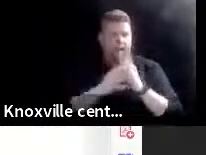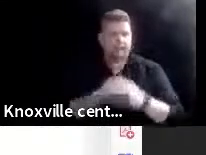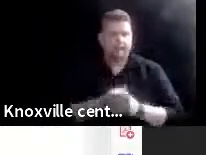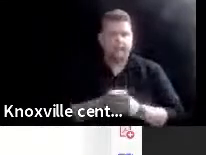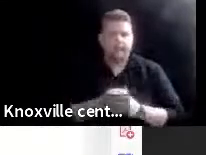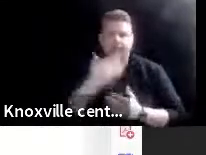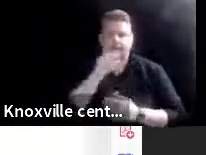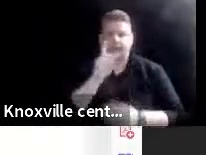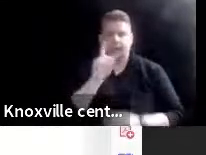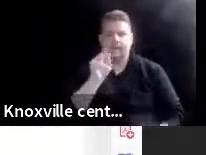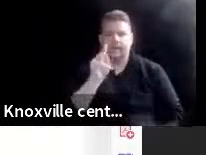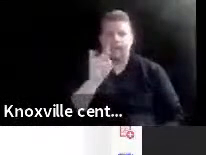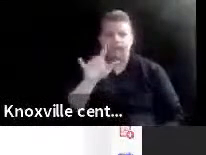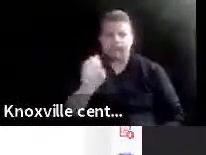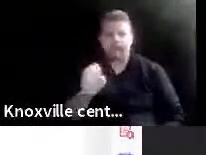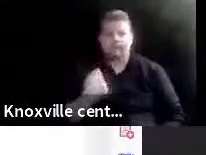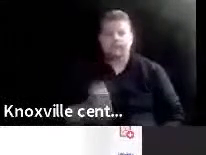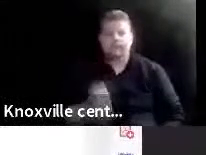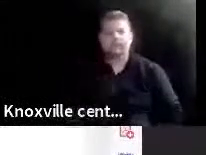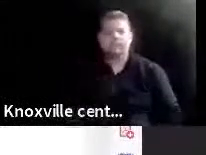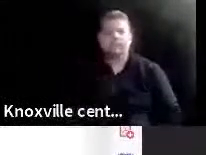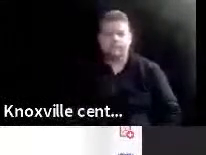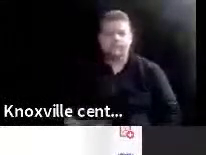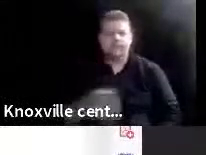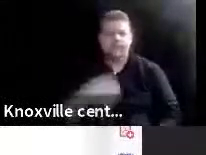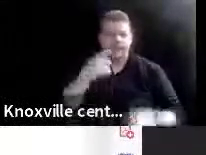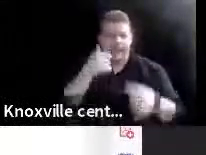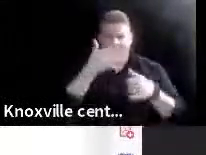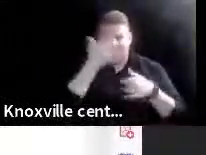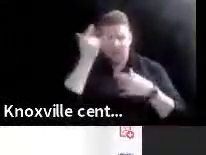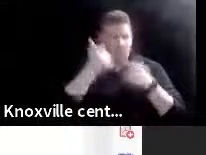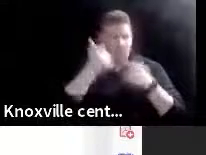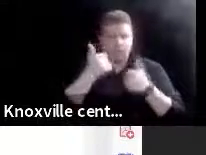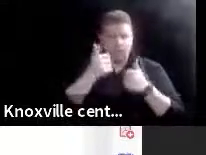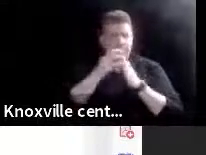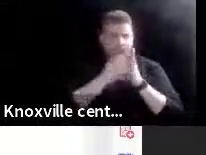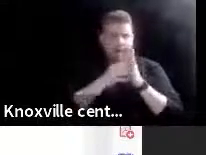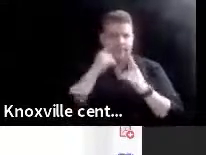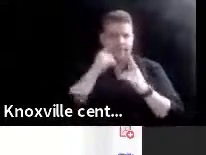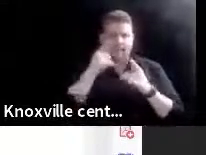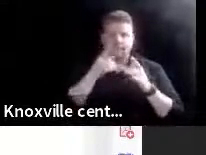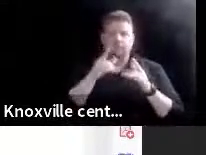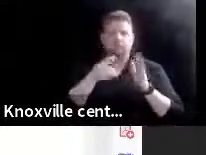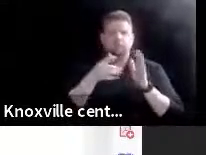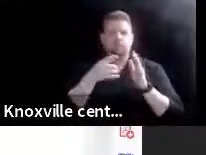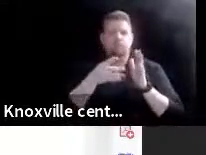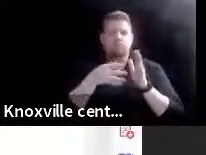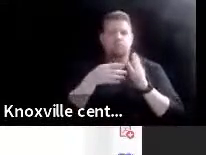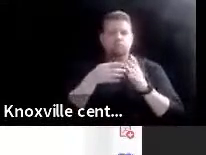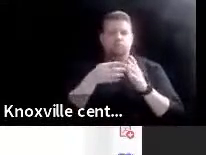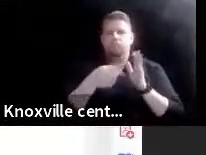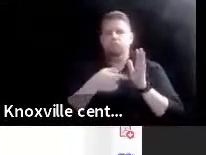Thank you, Danielle. I forget which paragraph it is, but I just glanced at it as it was going down.